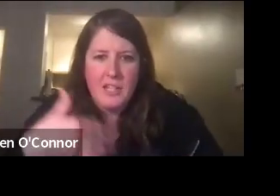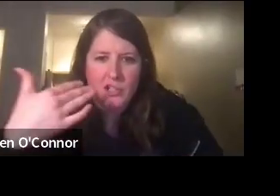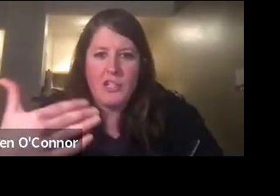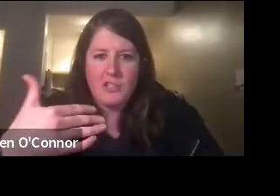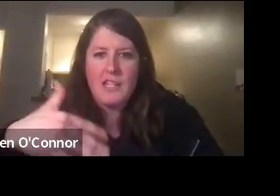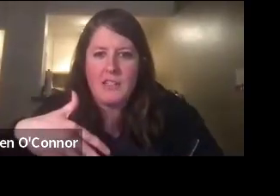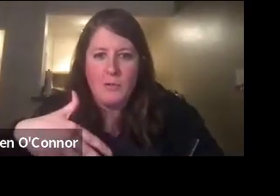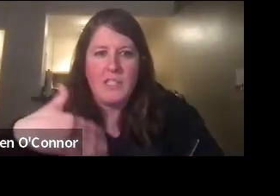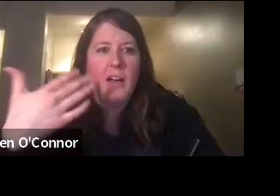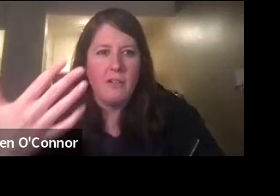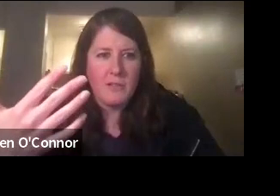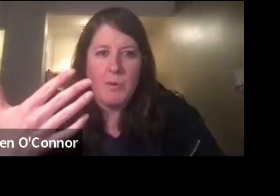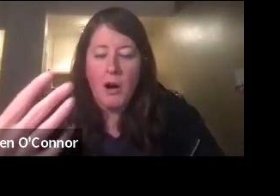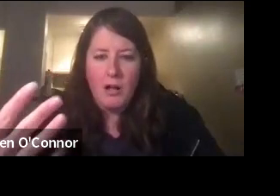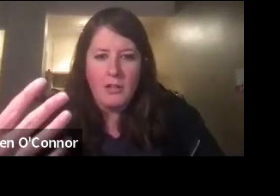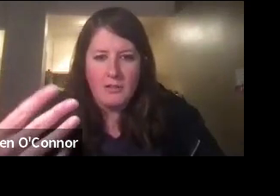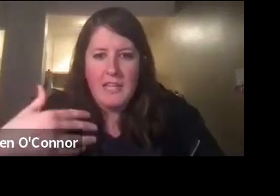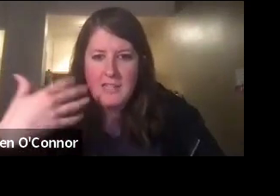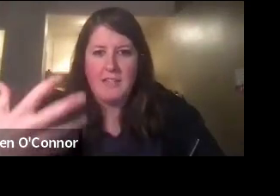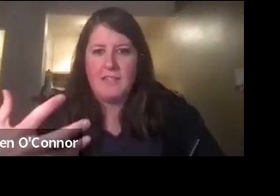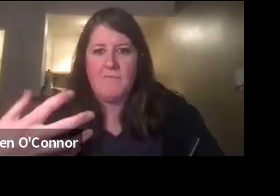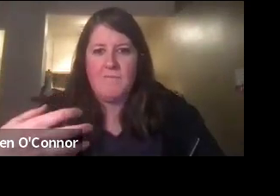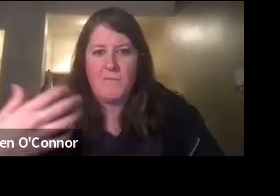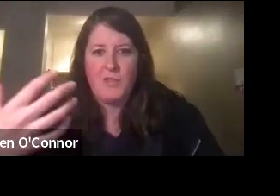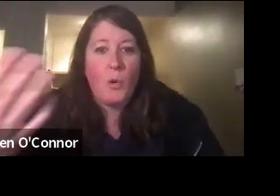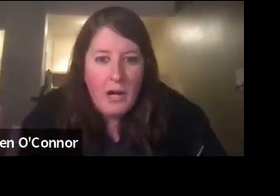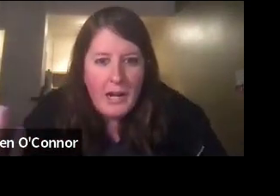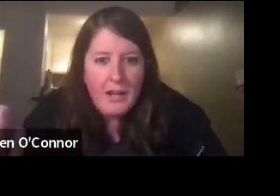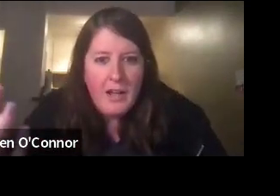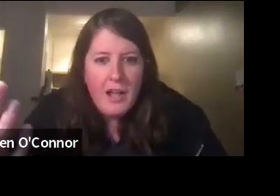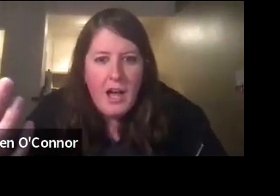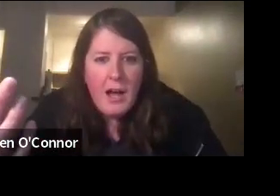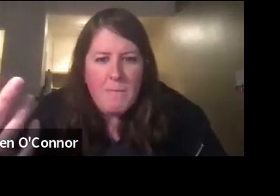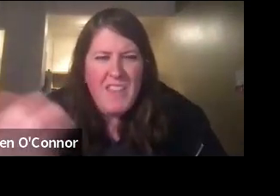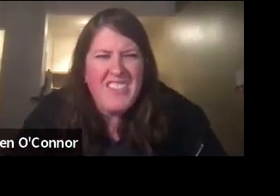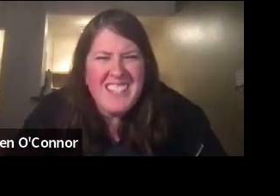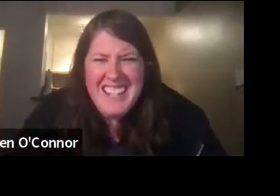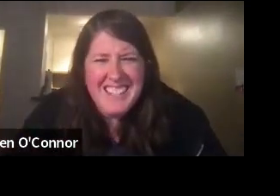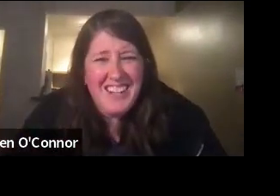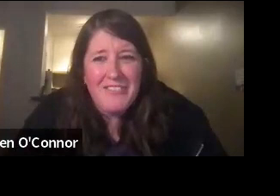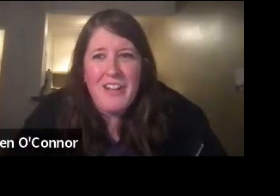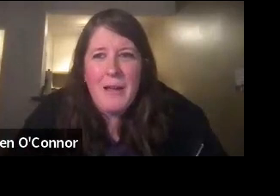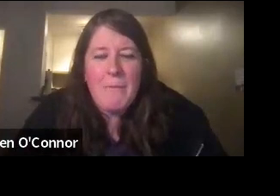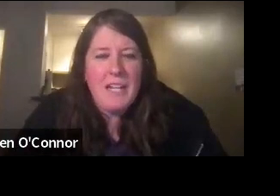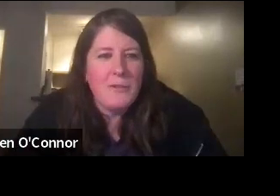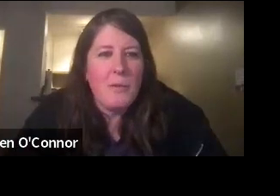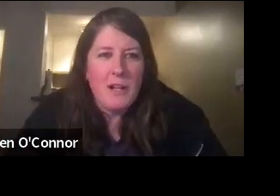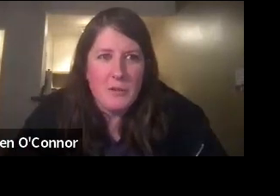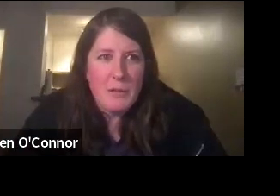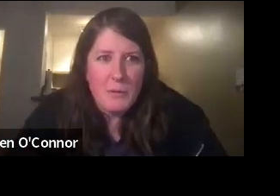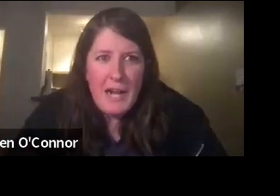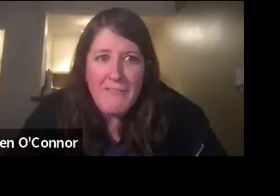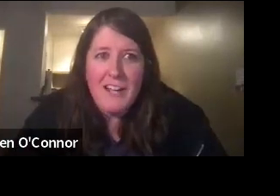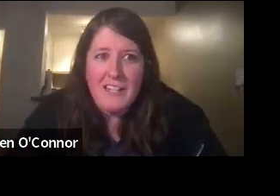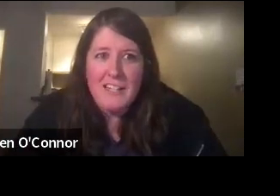Angus essentially just like, you know, tells Paul his story. And this kind of stuff, I mean, I don't know about